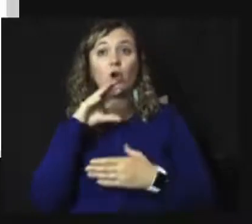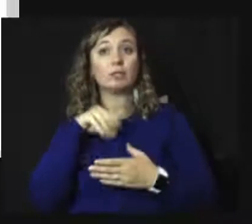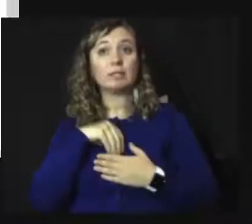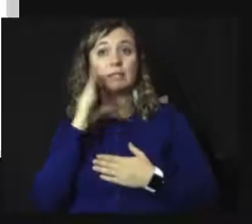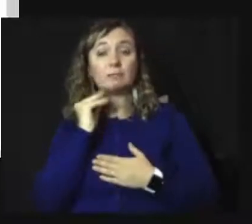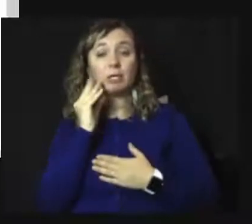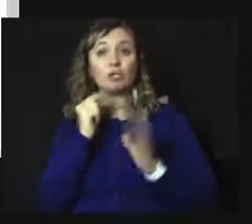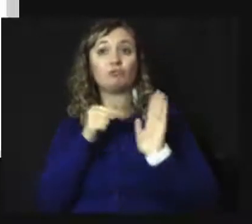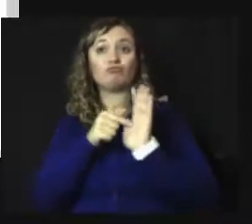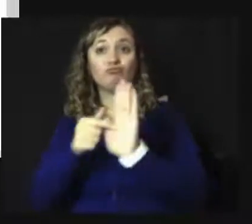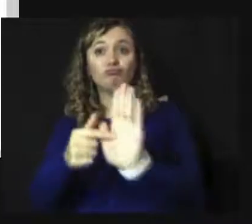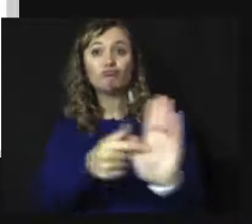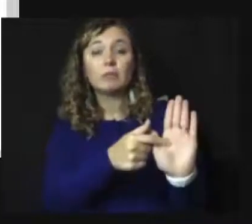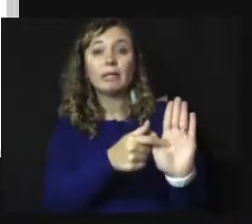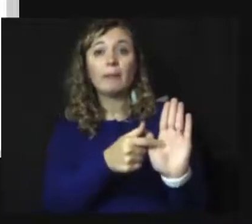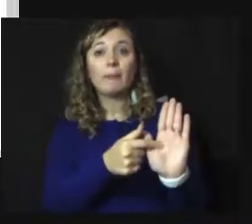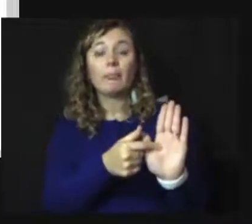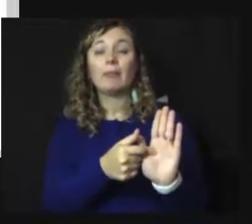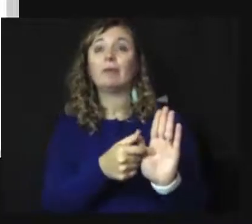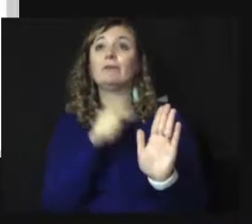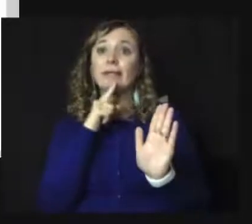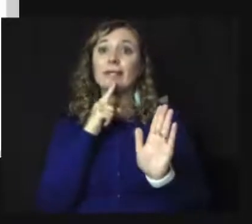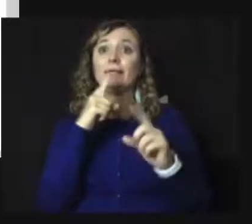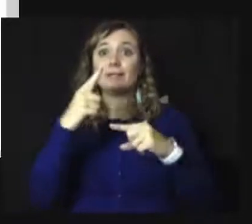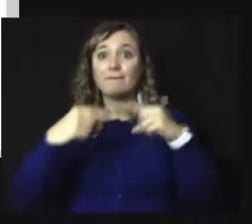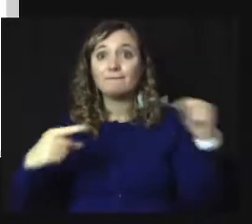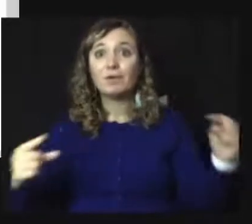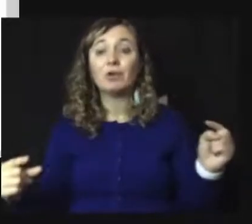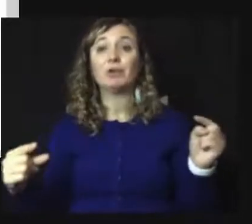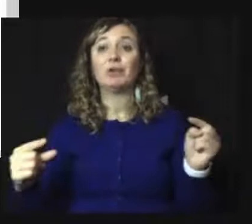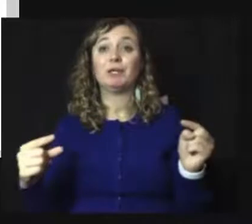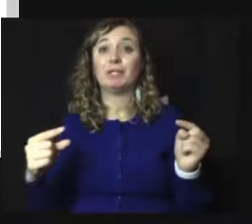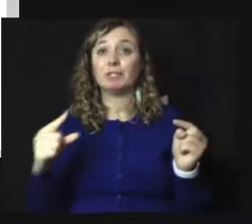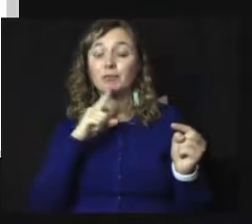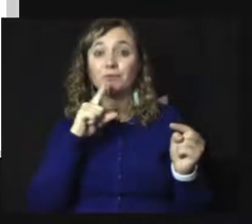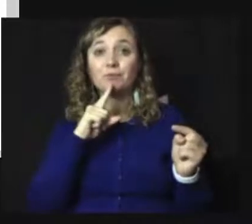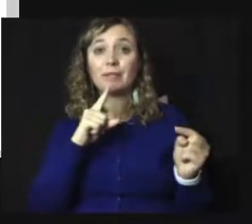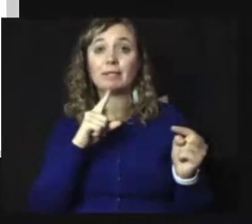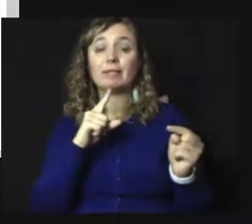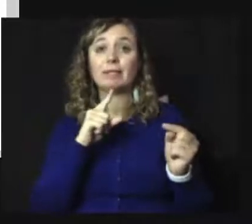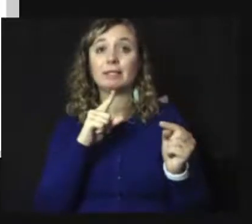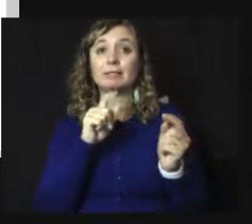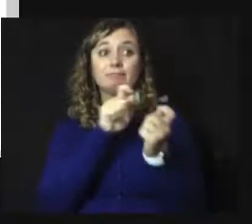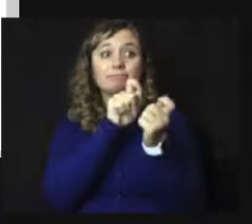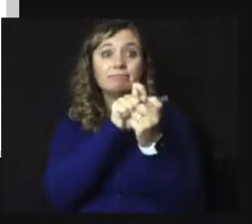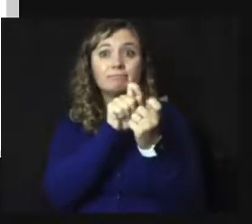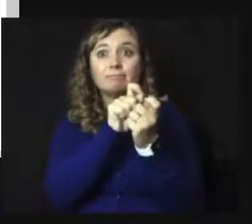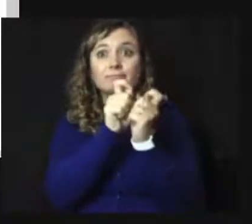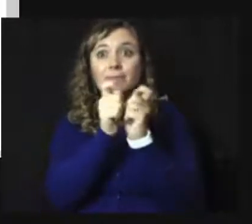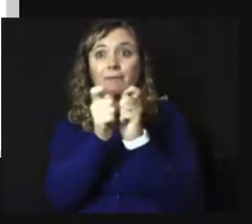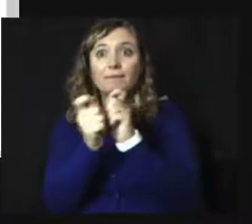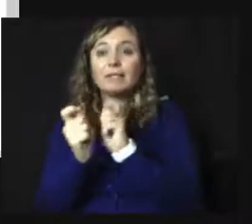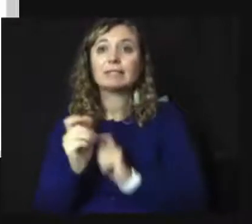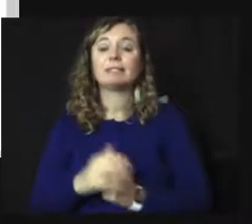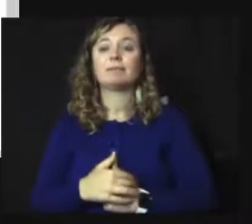be so varied and diverse and, robust and nuanced, like I've been saying. We would see fun or joyful,